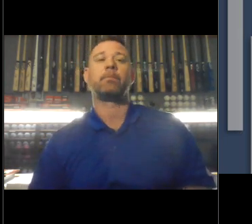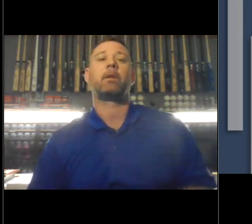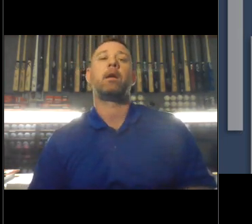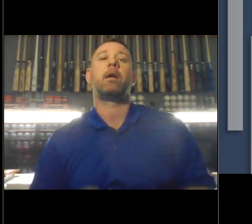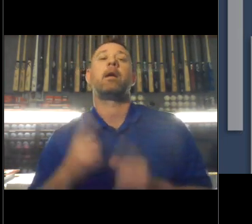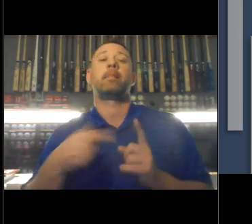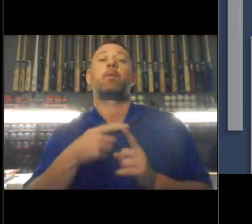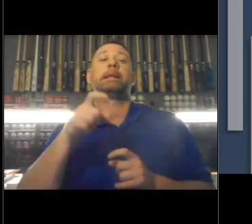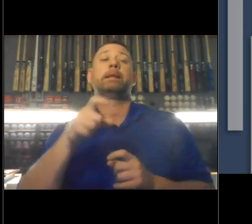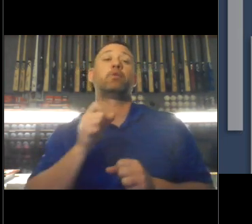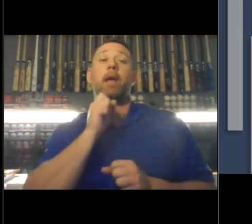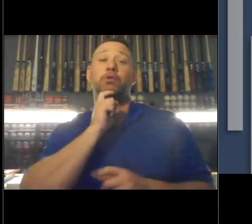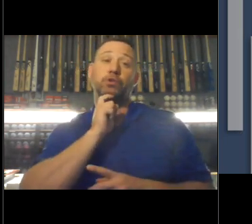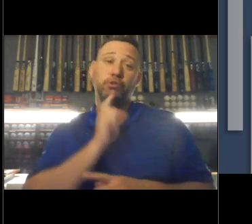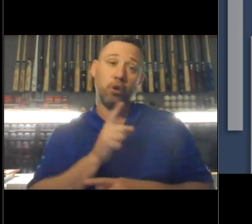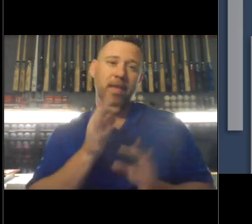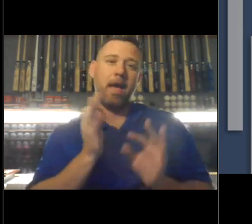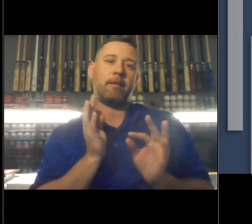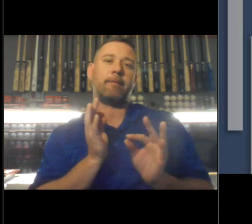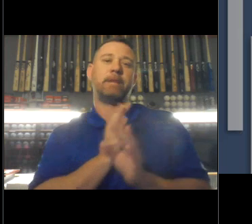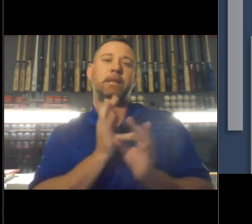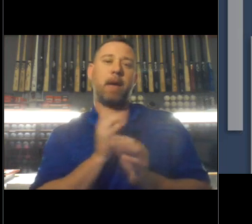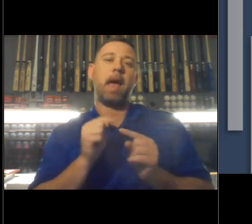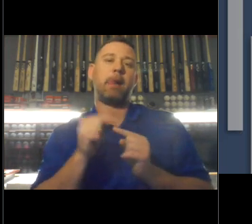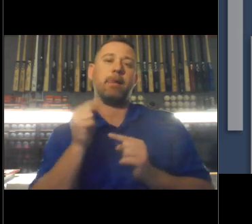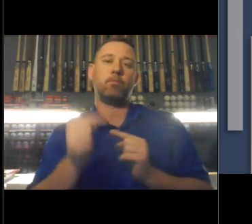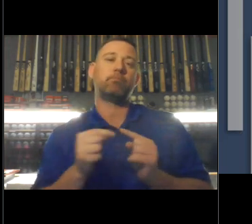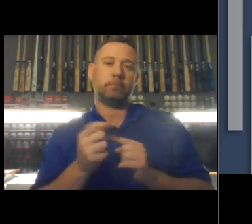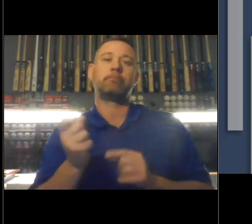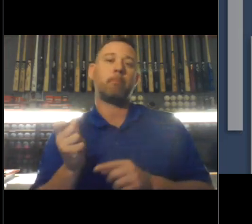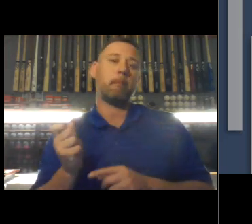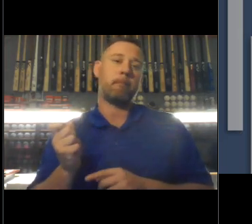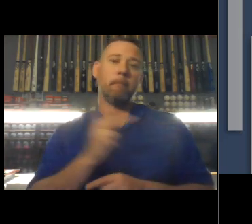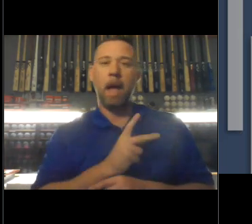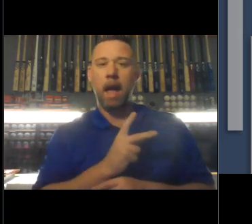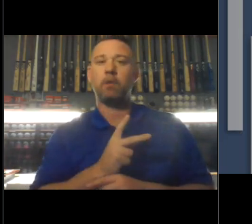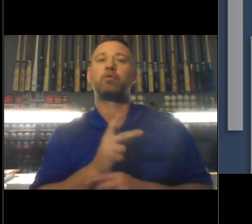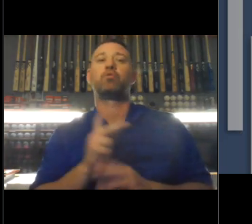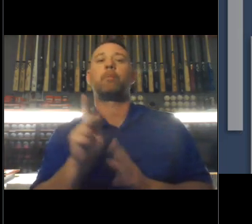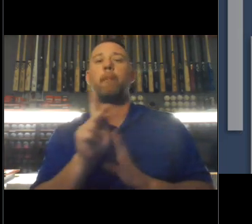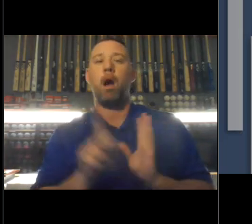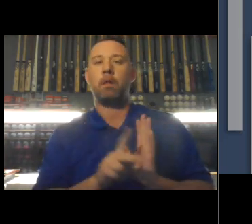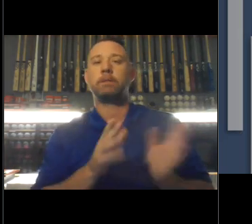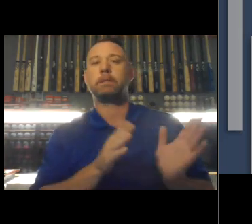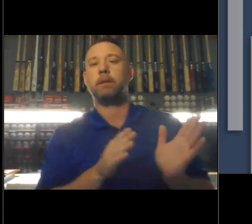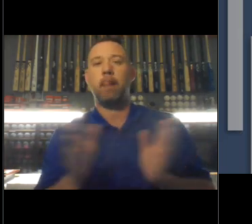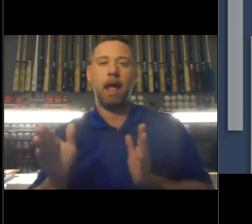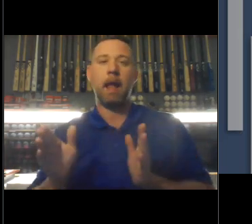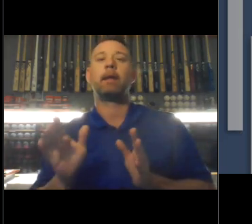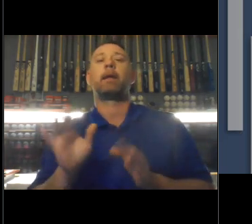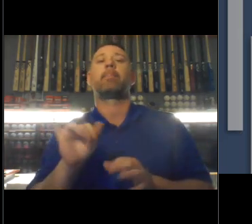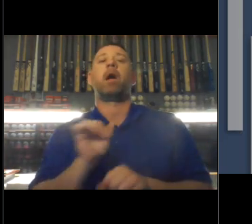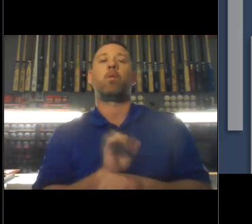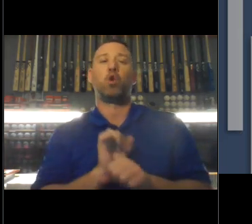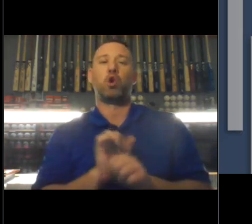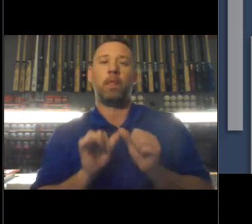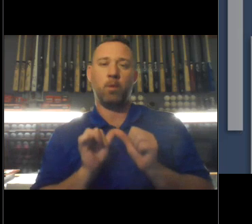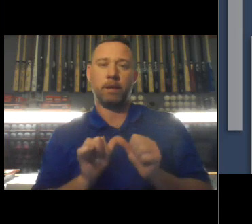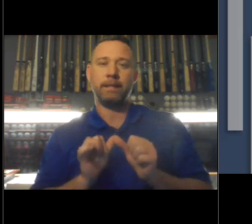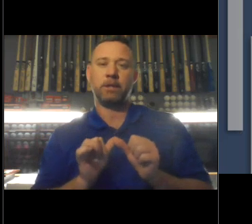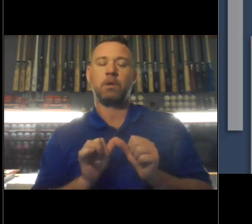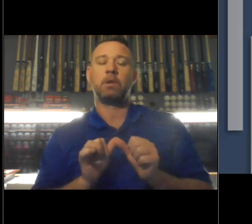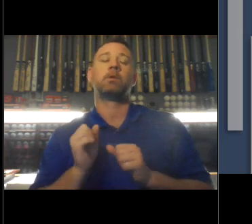need to make sure that that feedback loop is going right back into our policy planning and the work that we're continuing to do. So